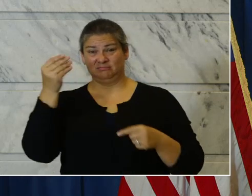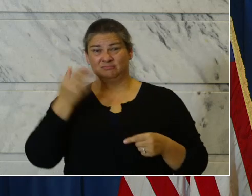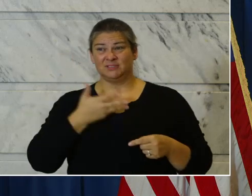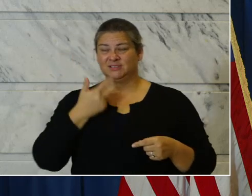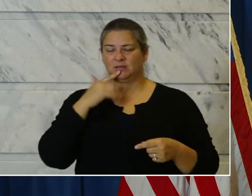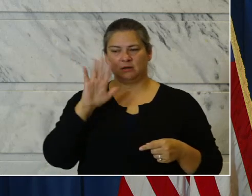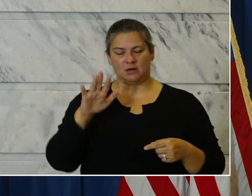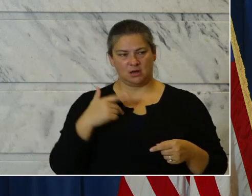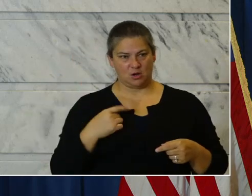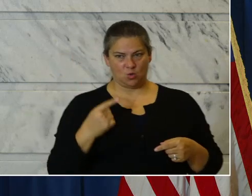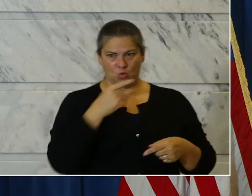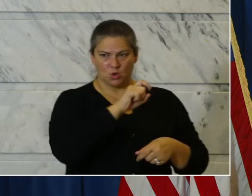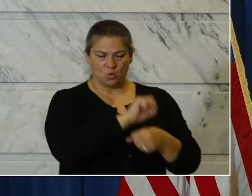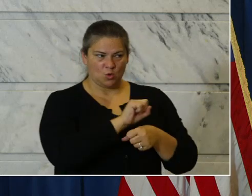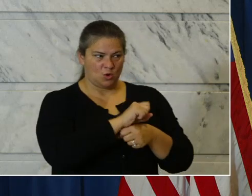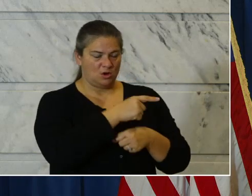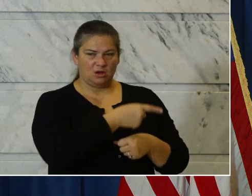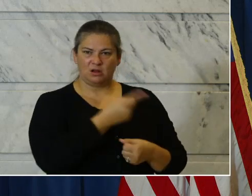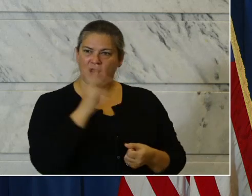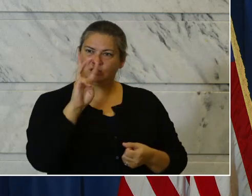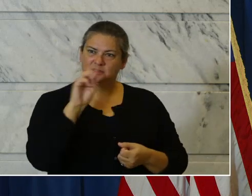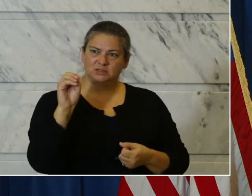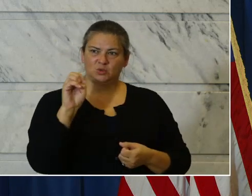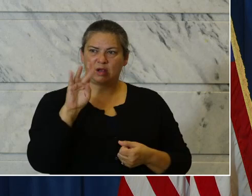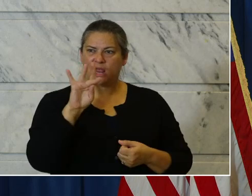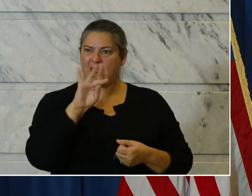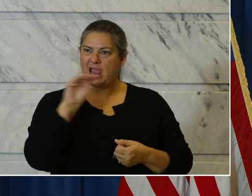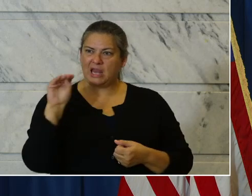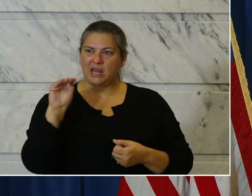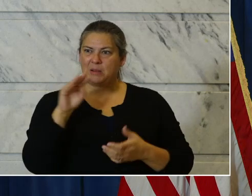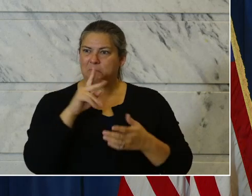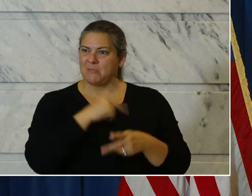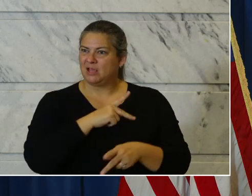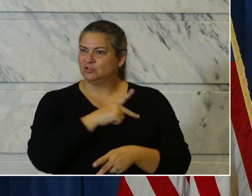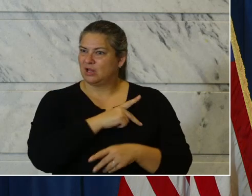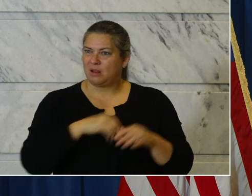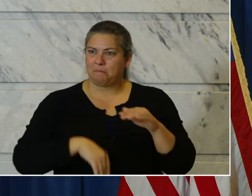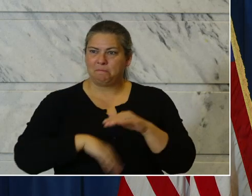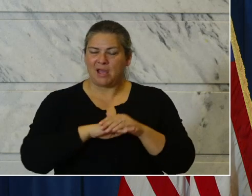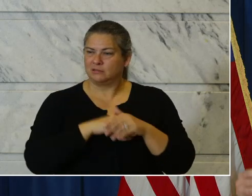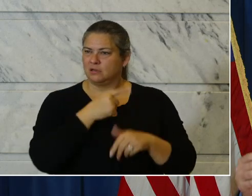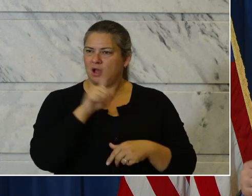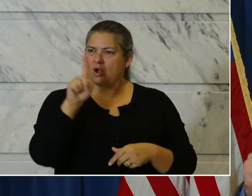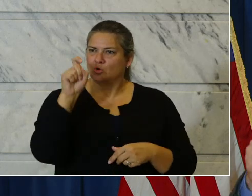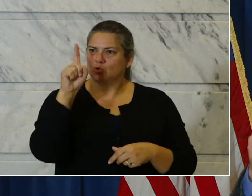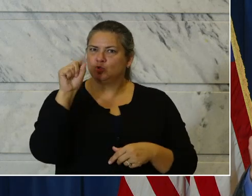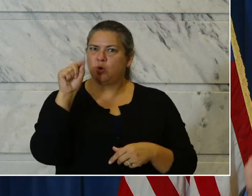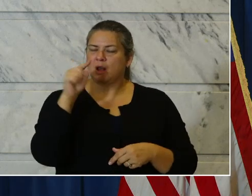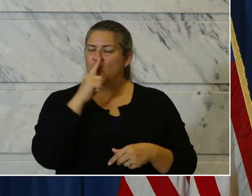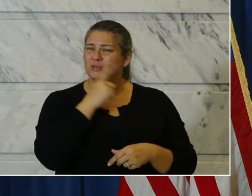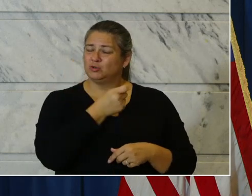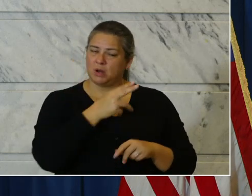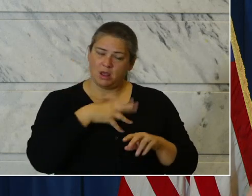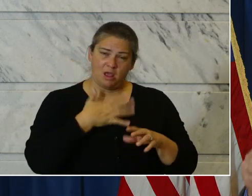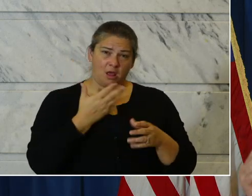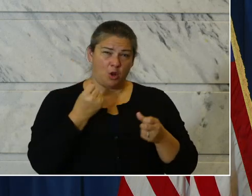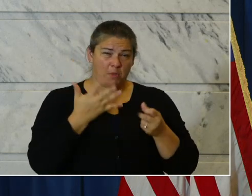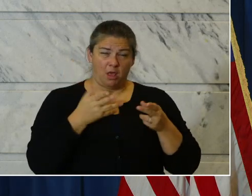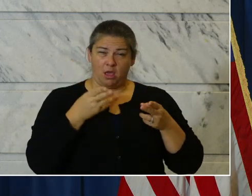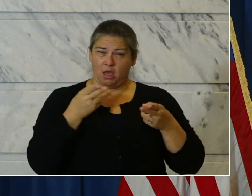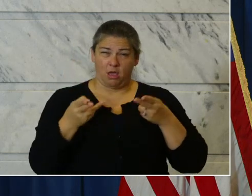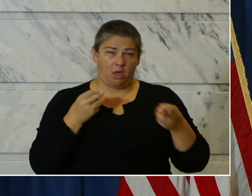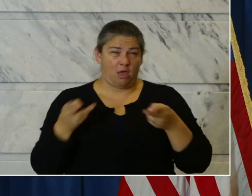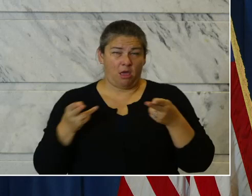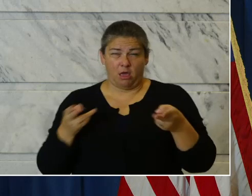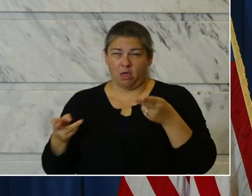where a place that could hold 60 or 80 patients was holding 120 or more, and where he showed up to work his first shift and there was